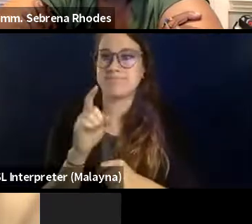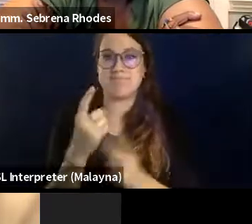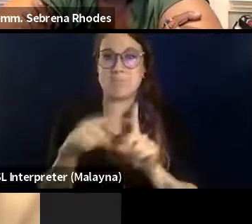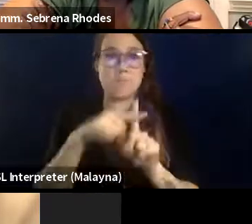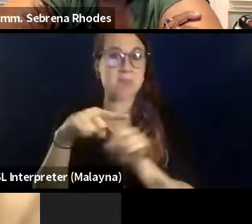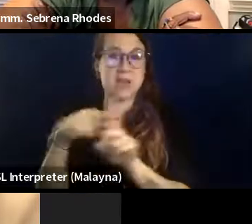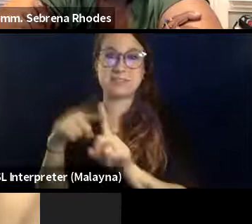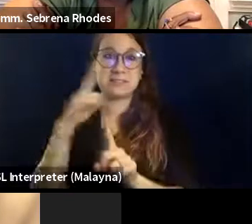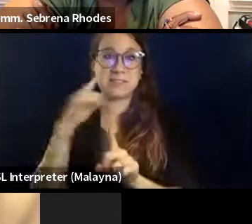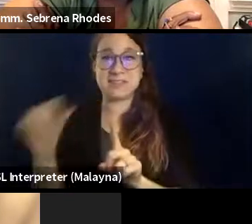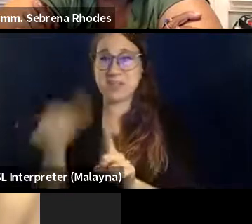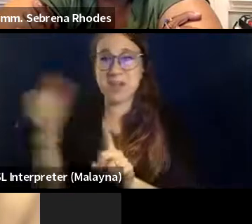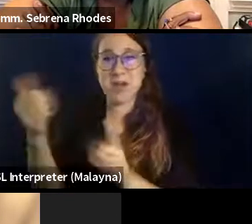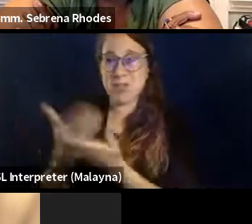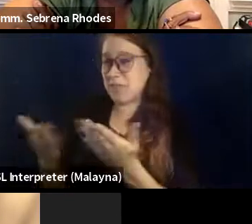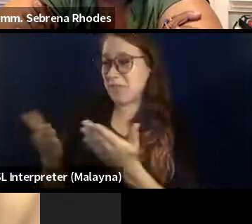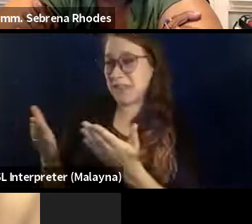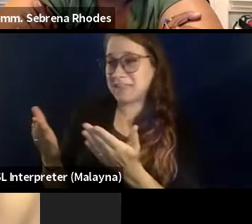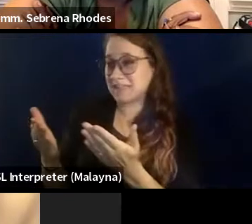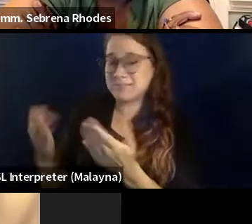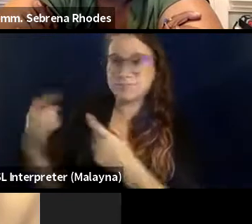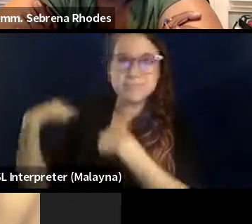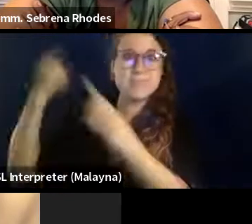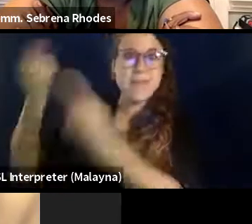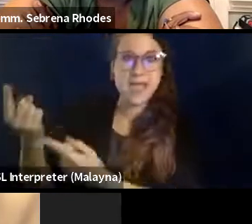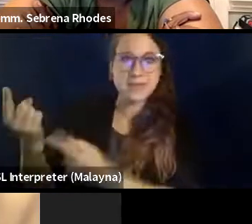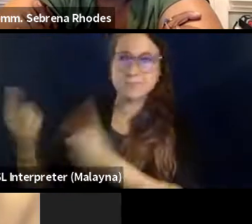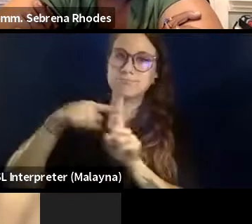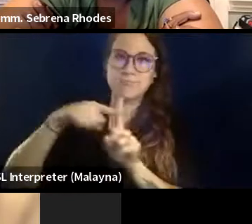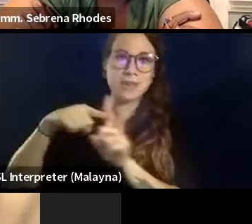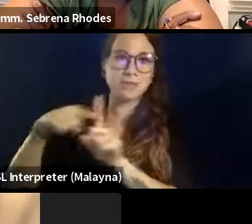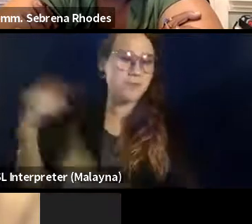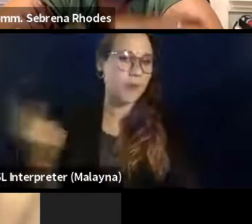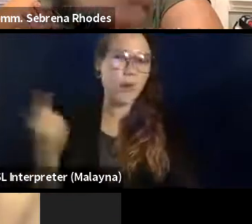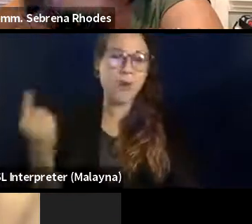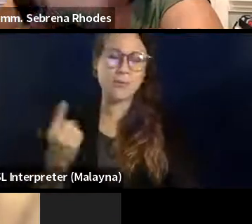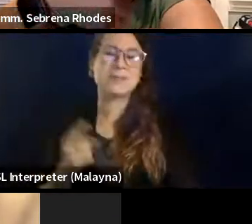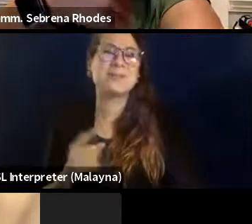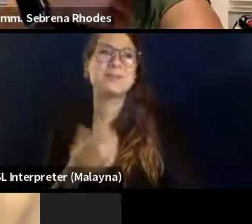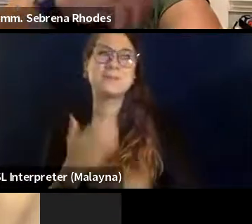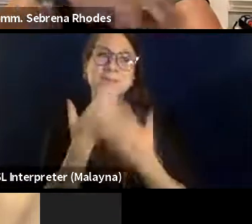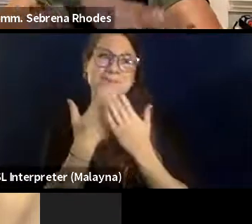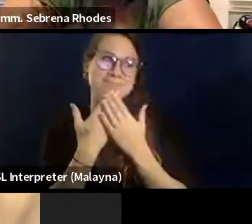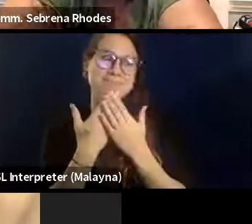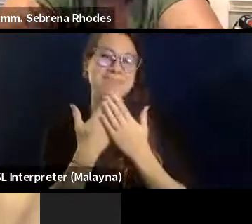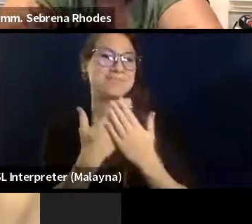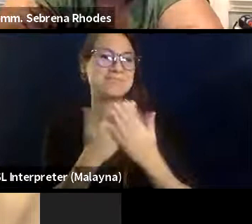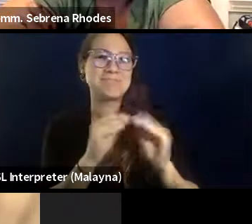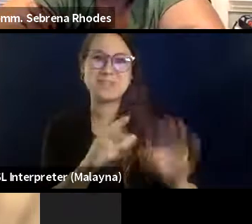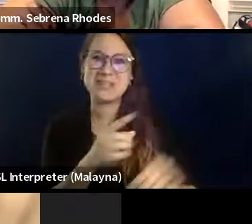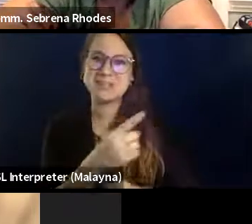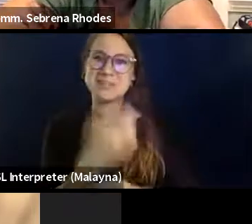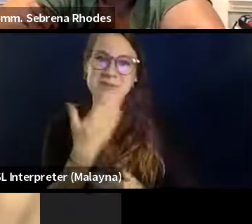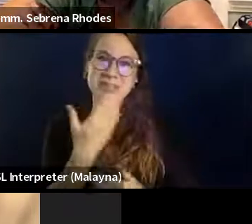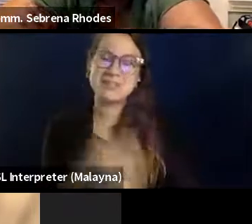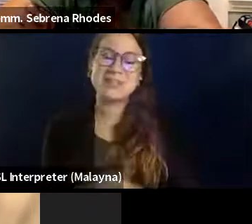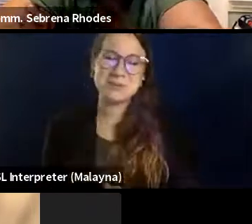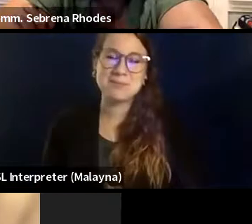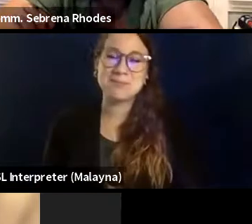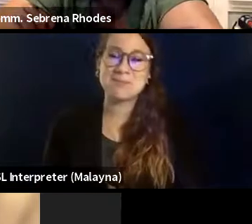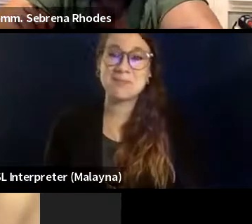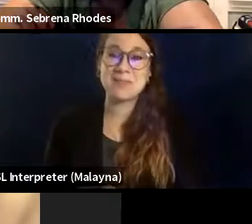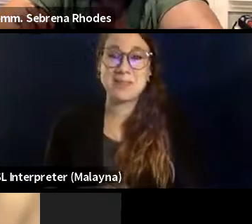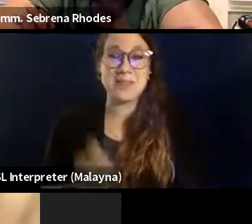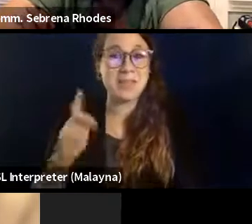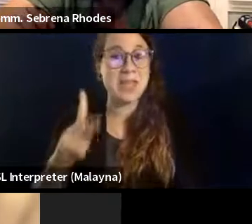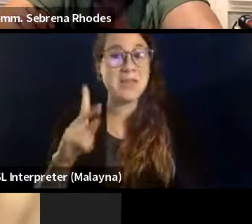because everything else she's ever done has been positive. Thank you. Oh, bless you. Thank you. Thank you. Well, on that note,